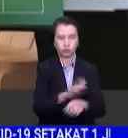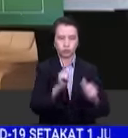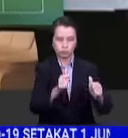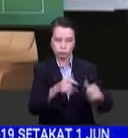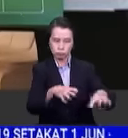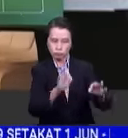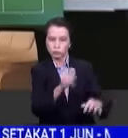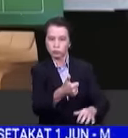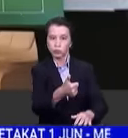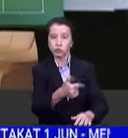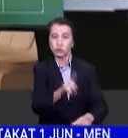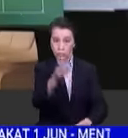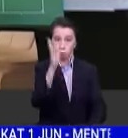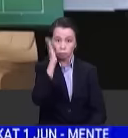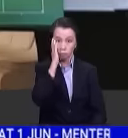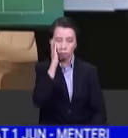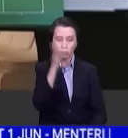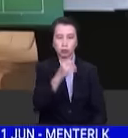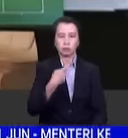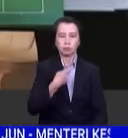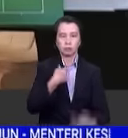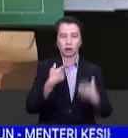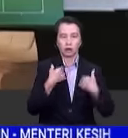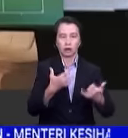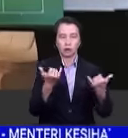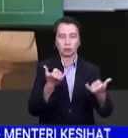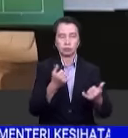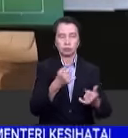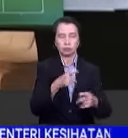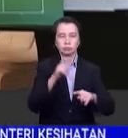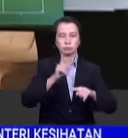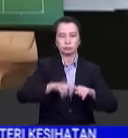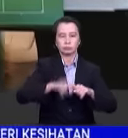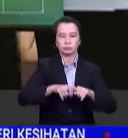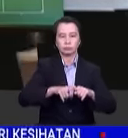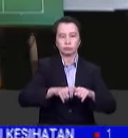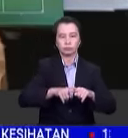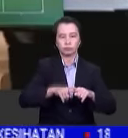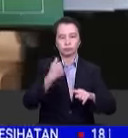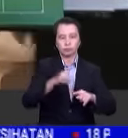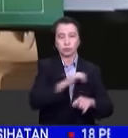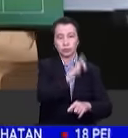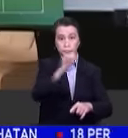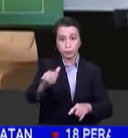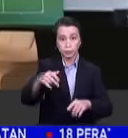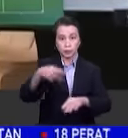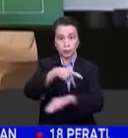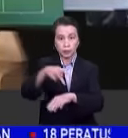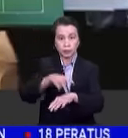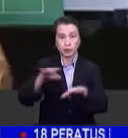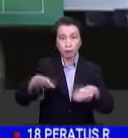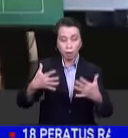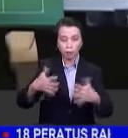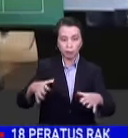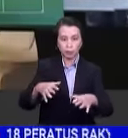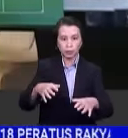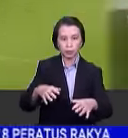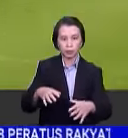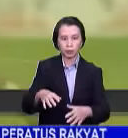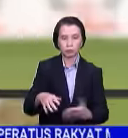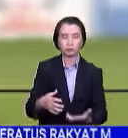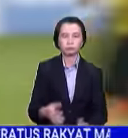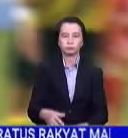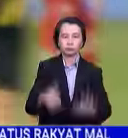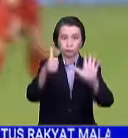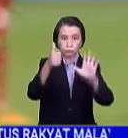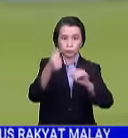potential players, you know? So we have all it takes. It depends when we go to the field, how we're gonna, you know, deliver.